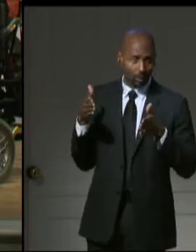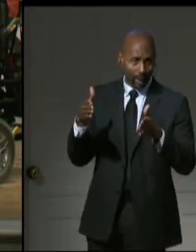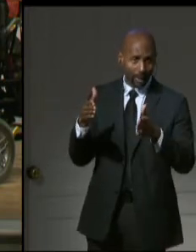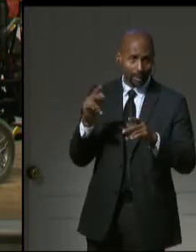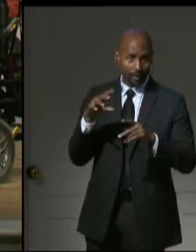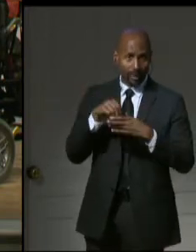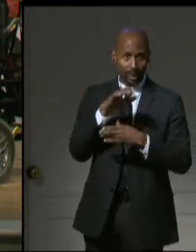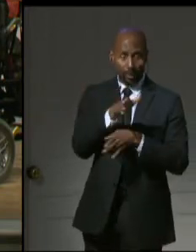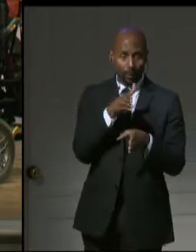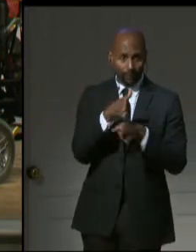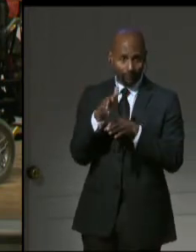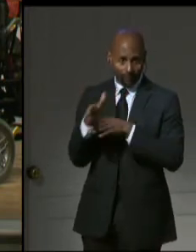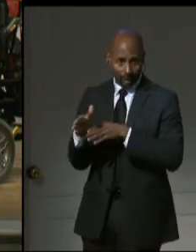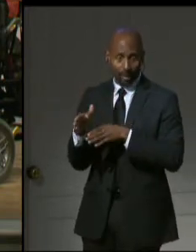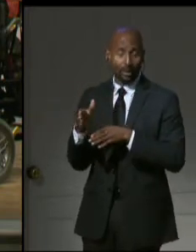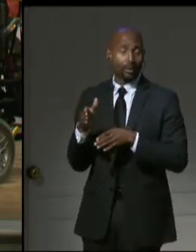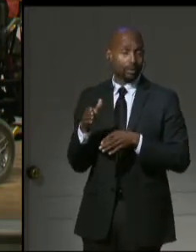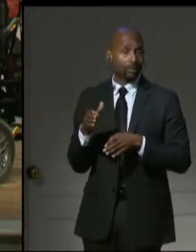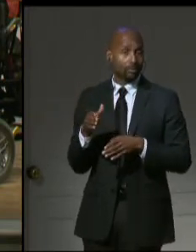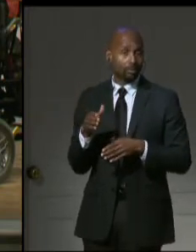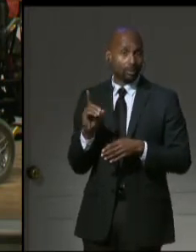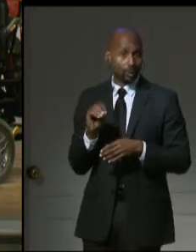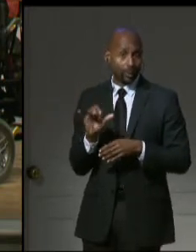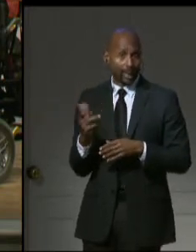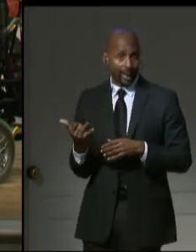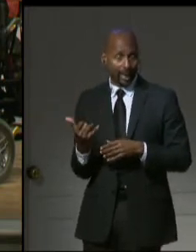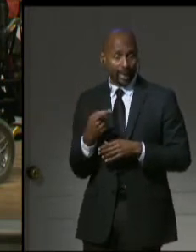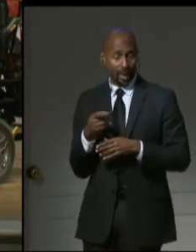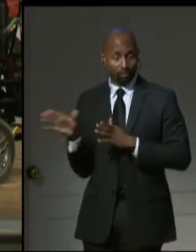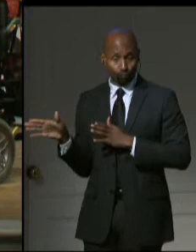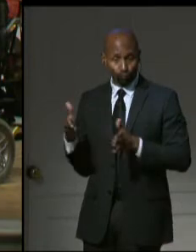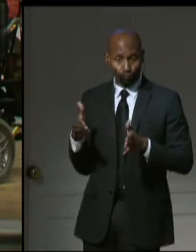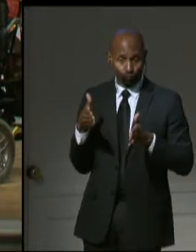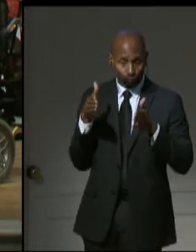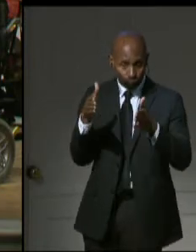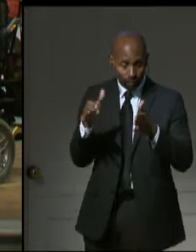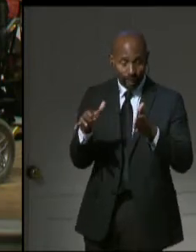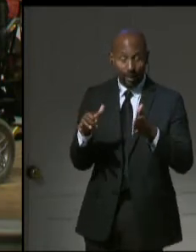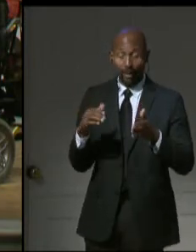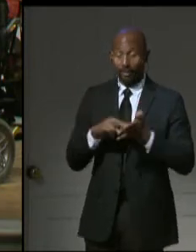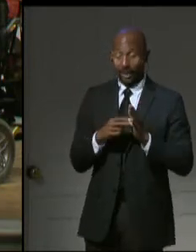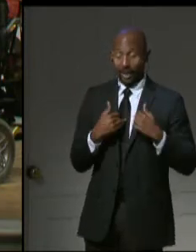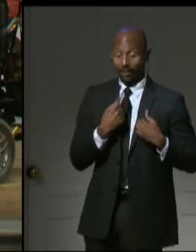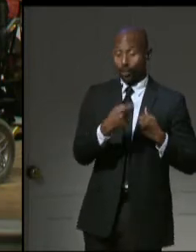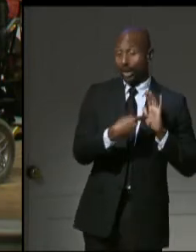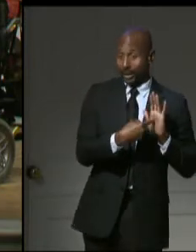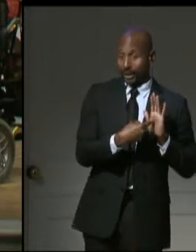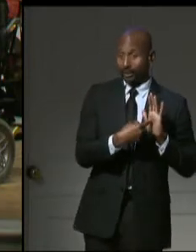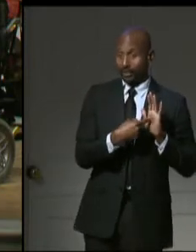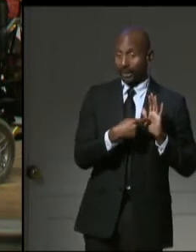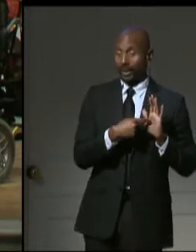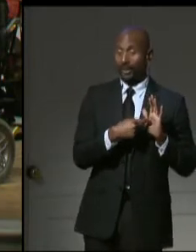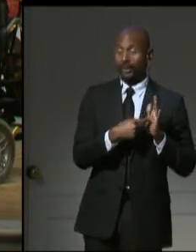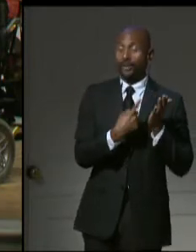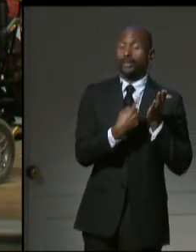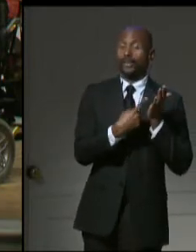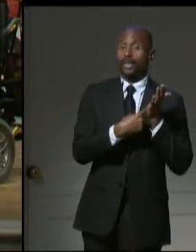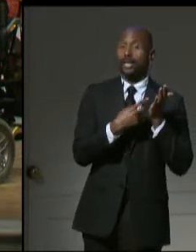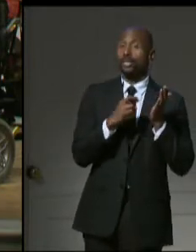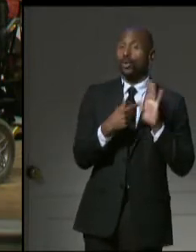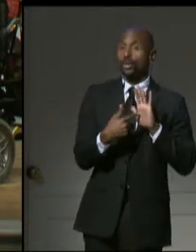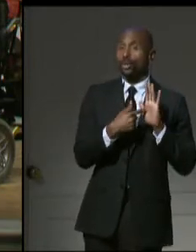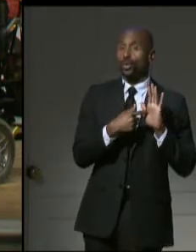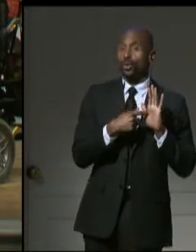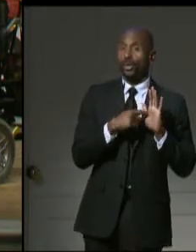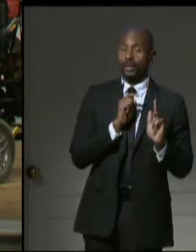people in your field are actually going? So you can have one exhibit addressing a certain kinds of